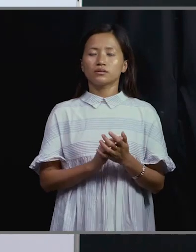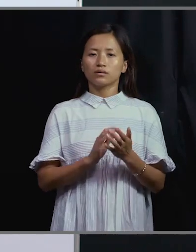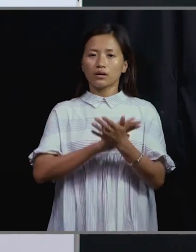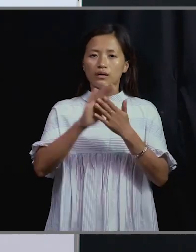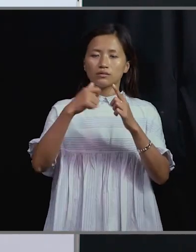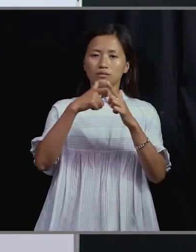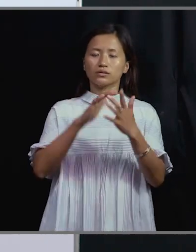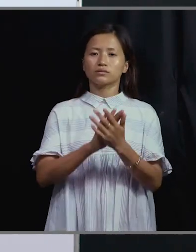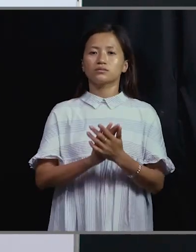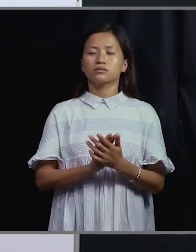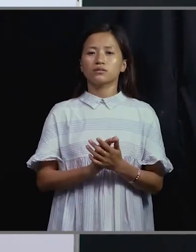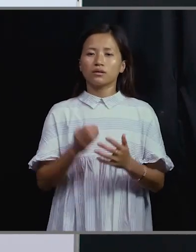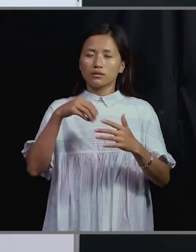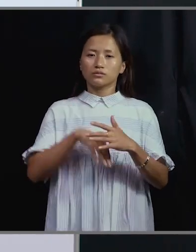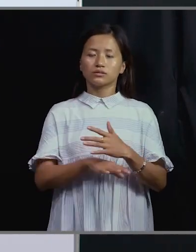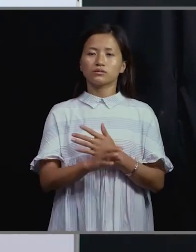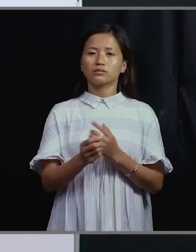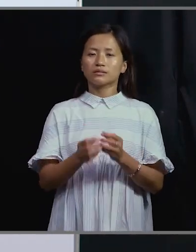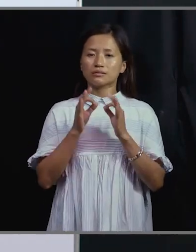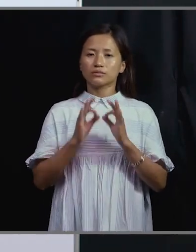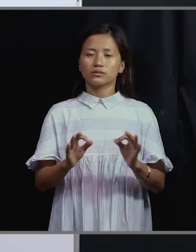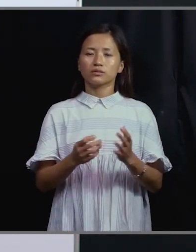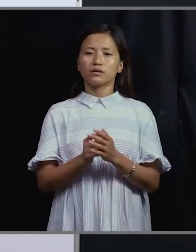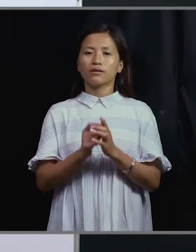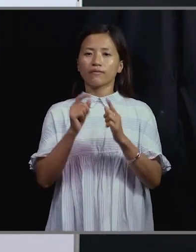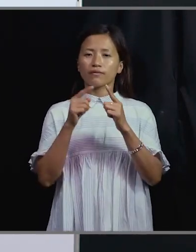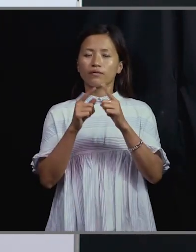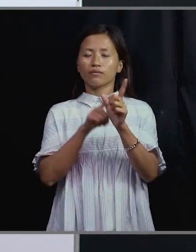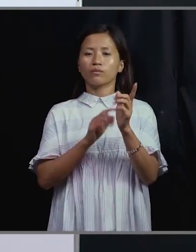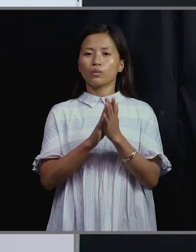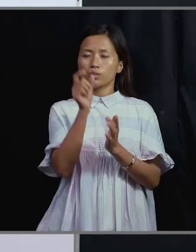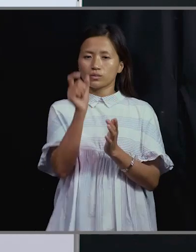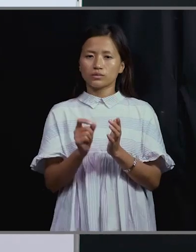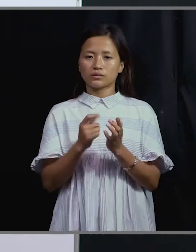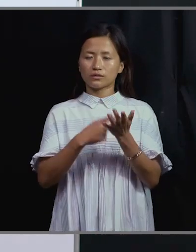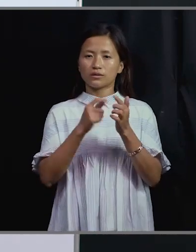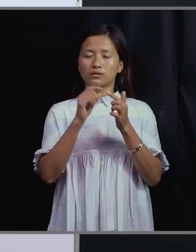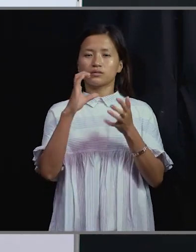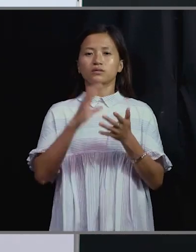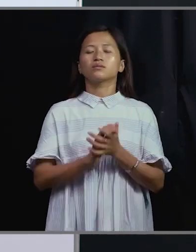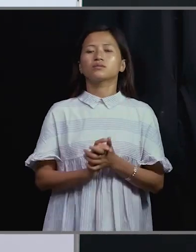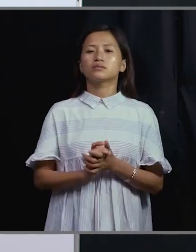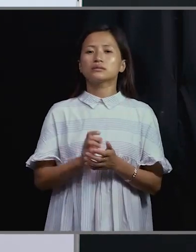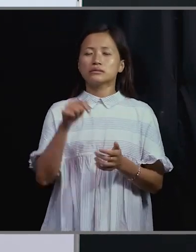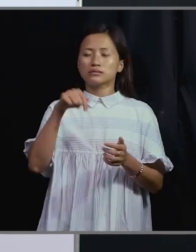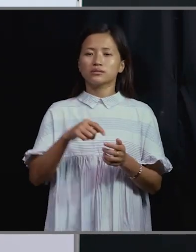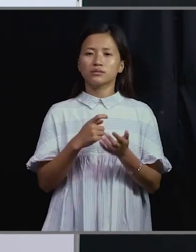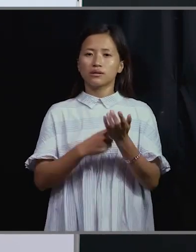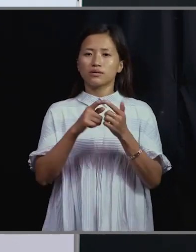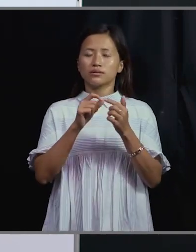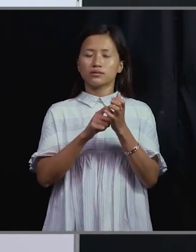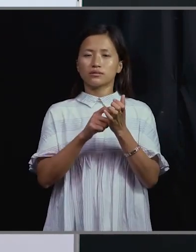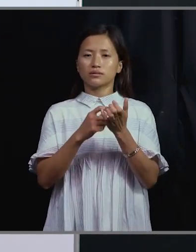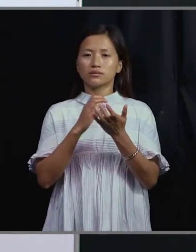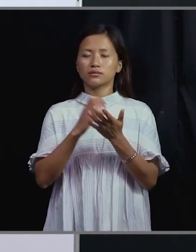haloalkanes, they undergo a special type of reaction which is called as Wurtz reaction. And in this reaction,